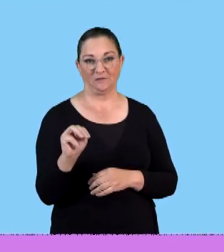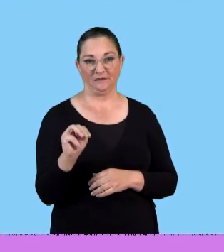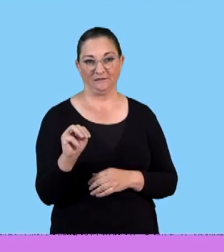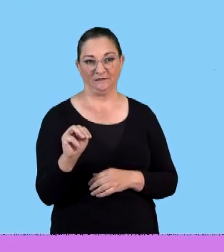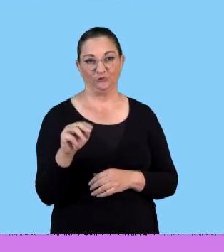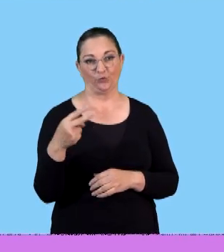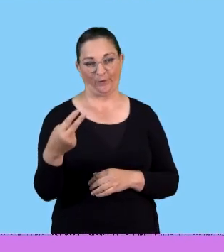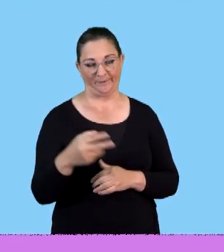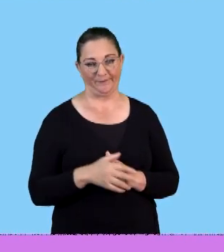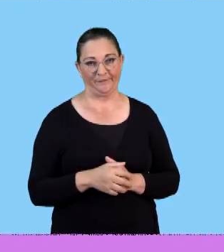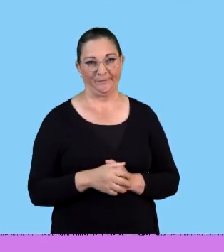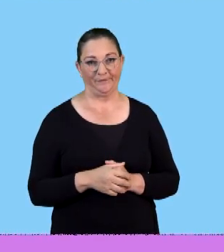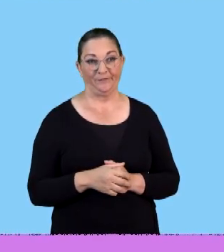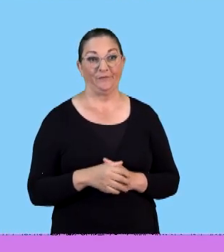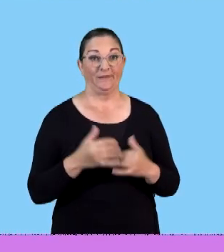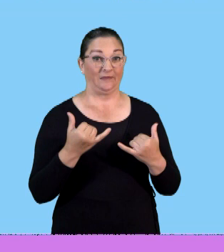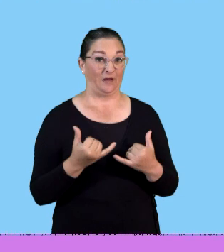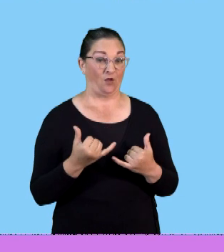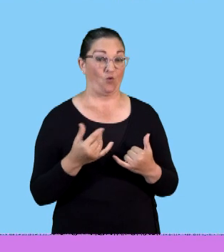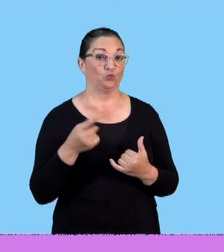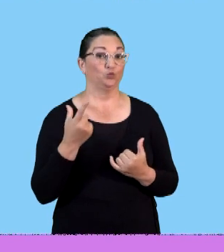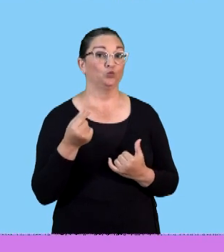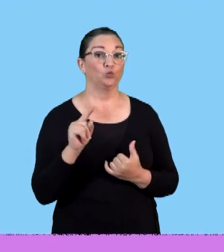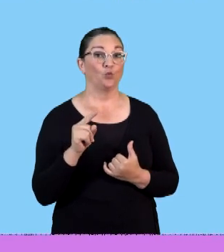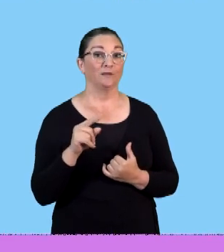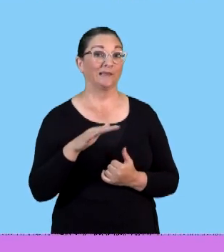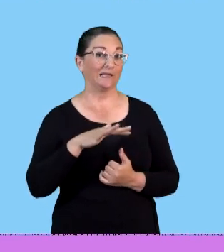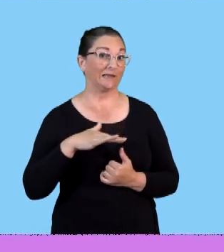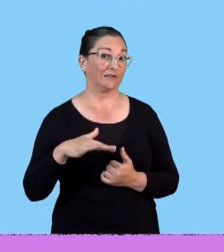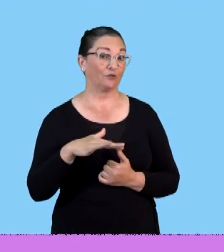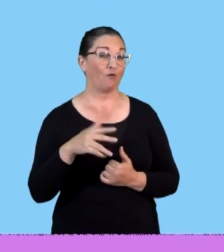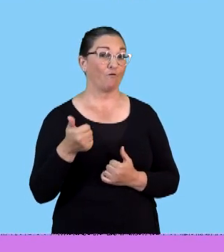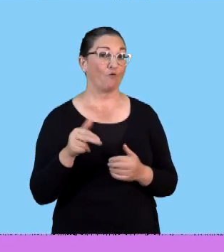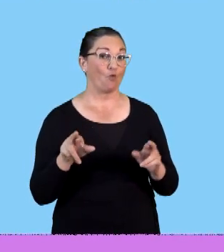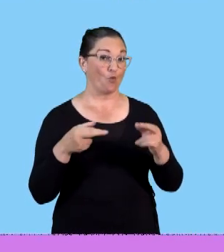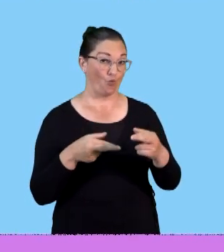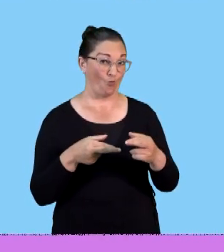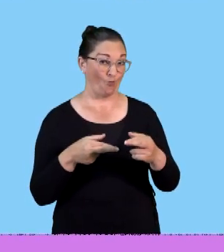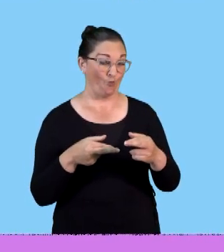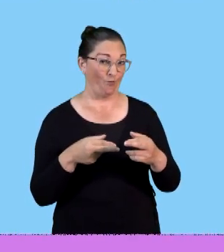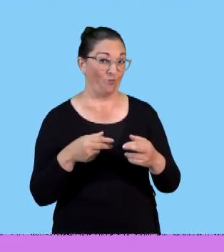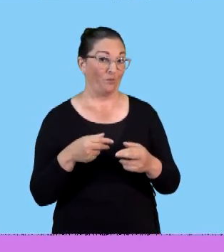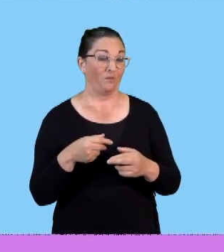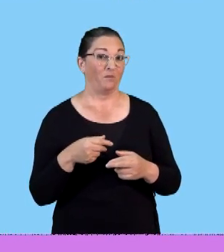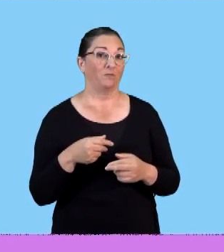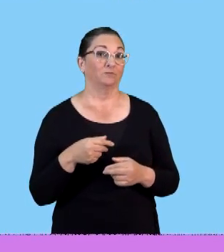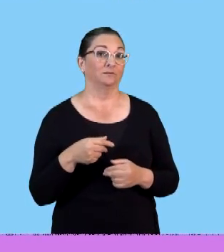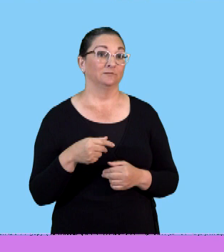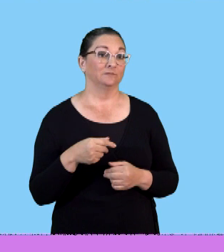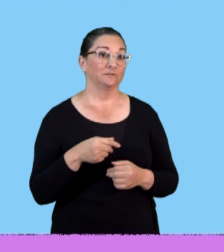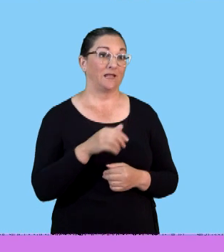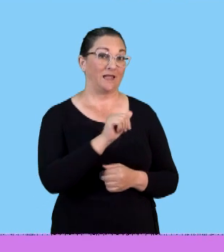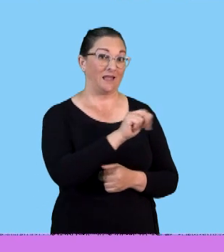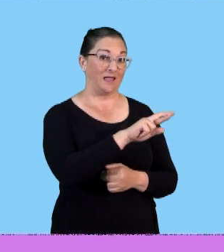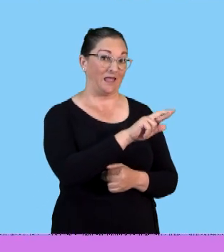0.36 meters squared. What will I do next? I'll take the area of the room to be tiled.